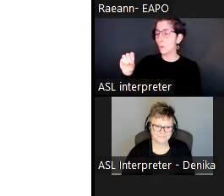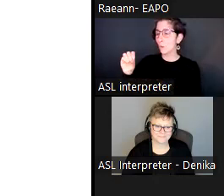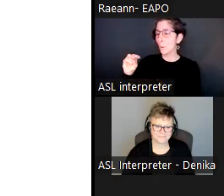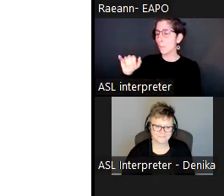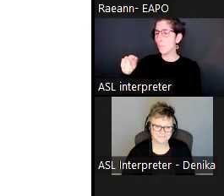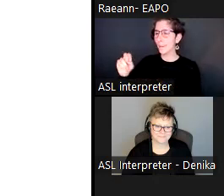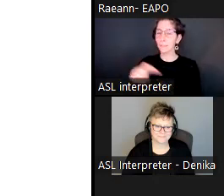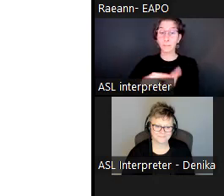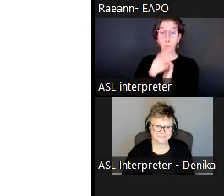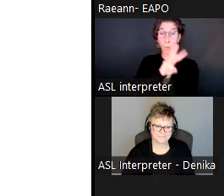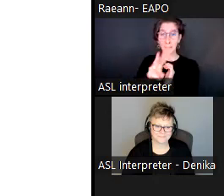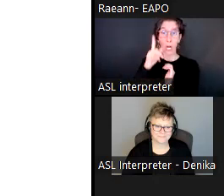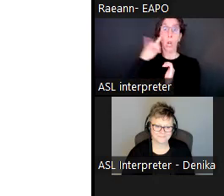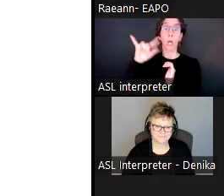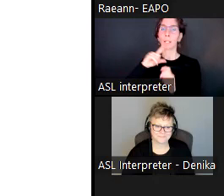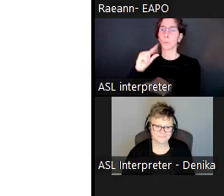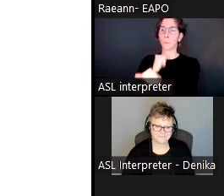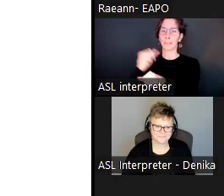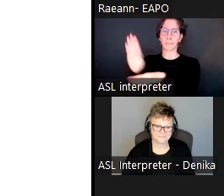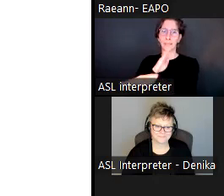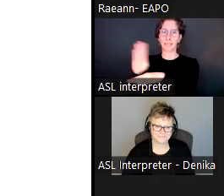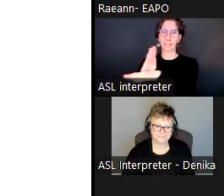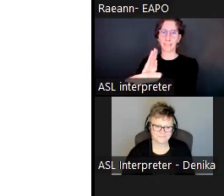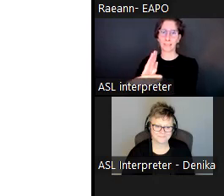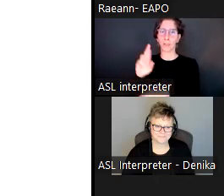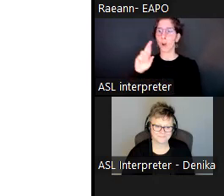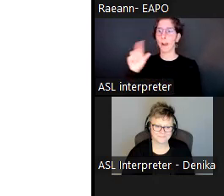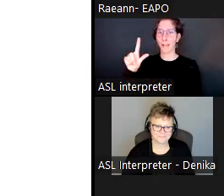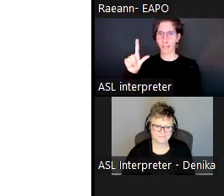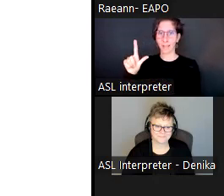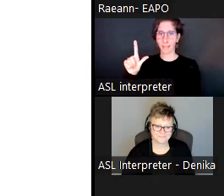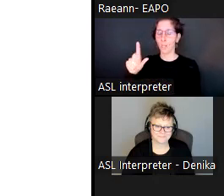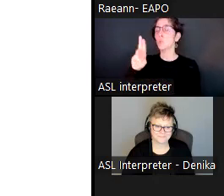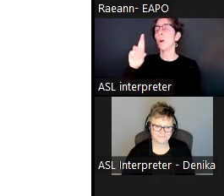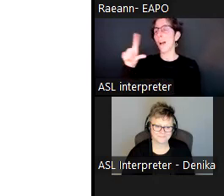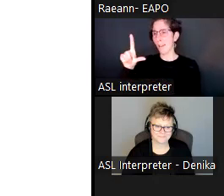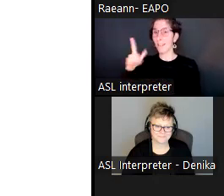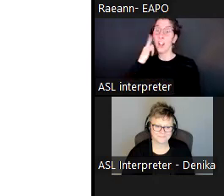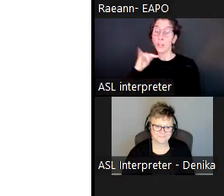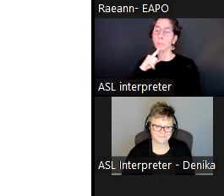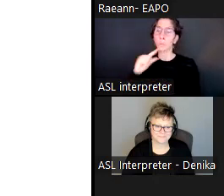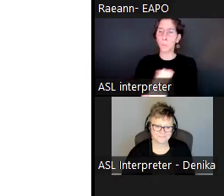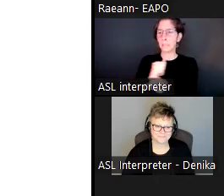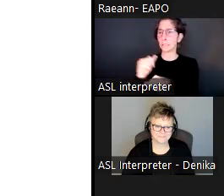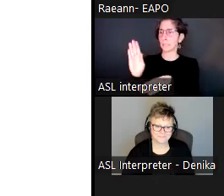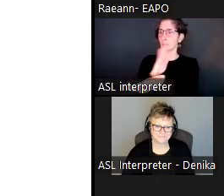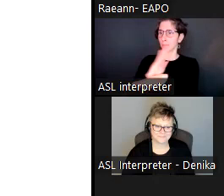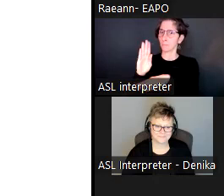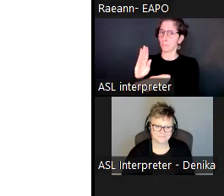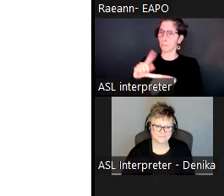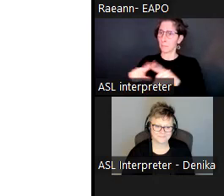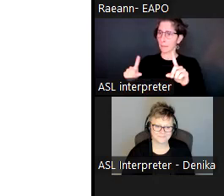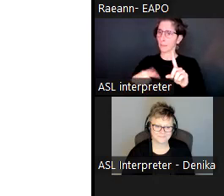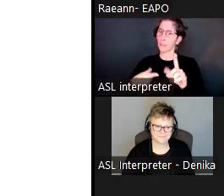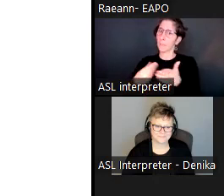legitimate brands. So an example of that could be, trying to think,